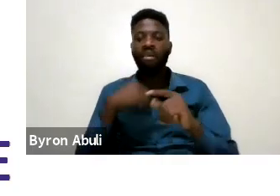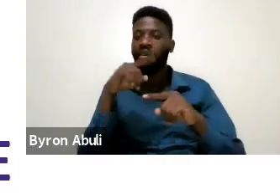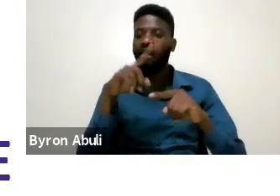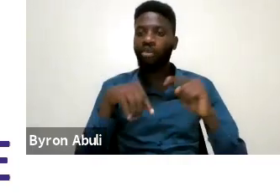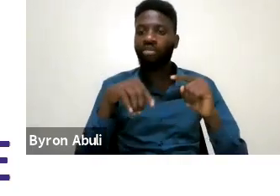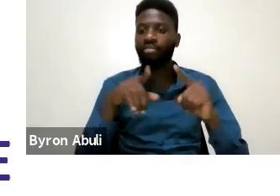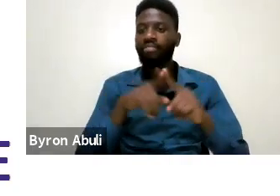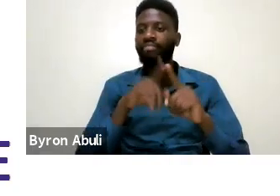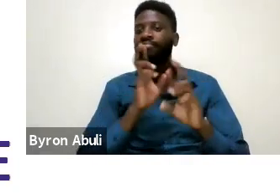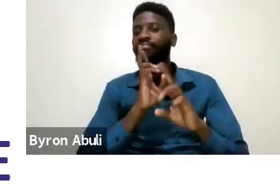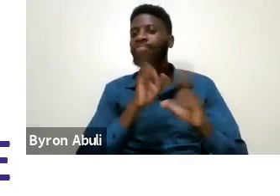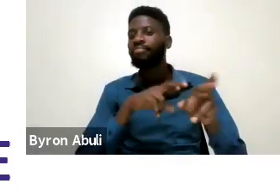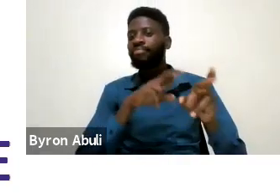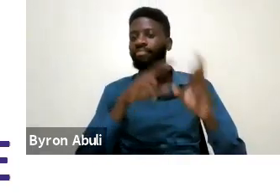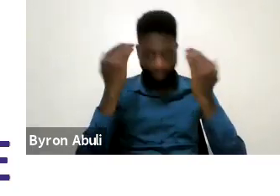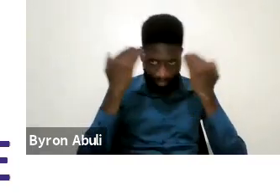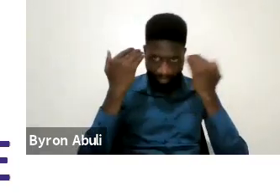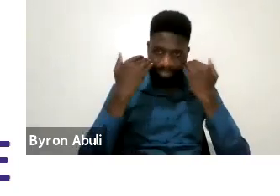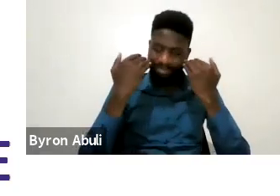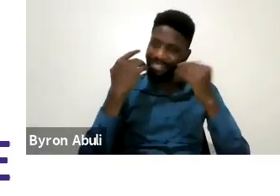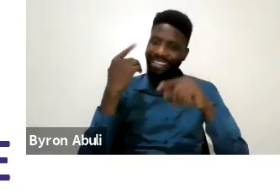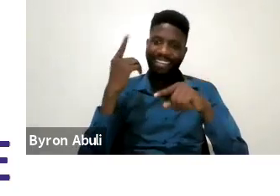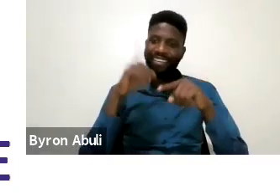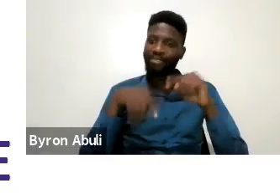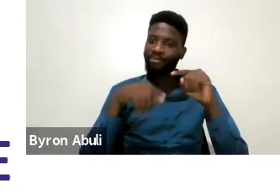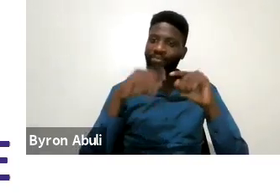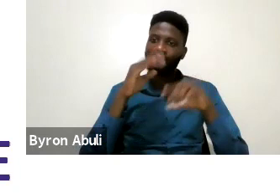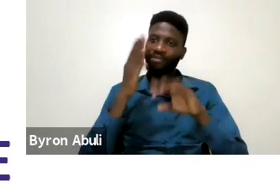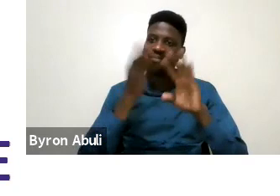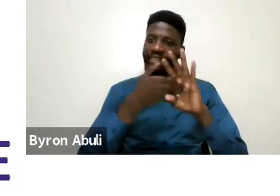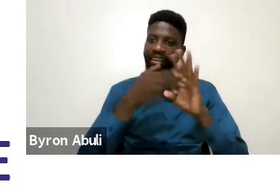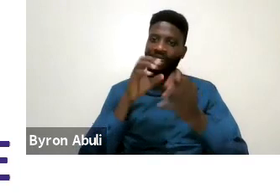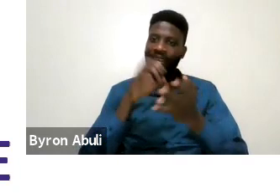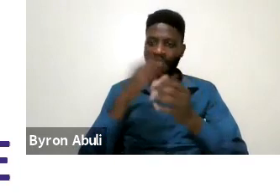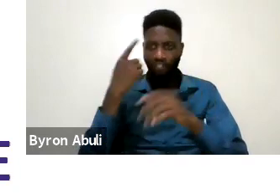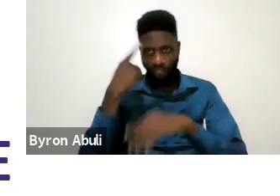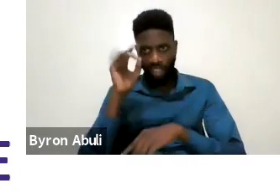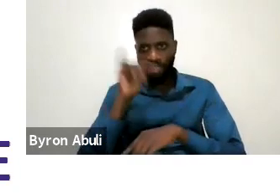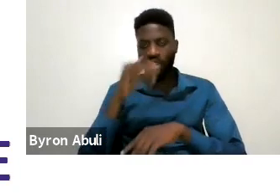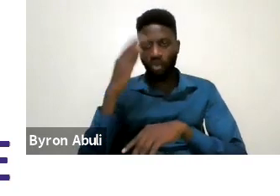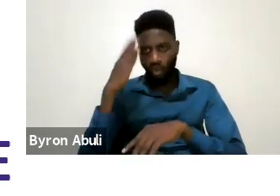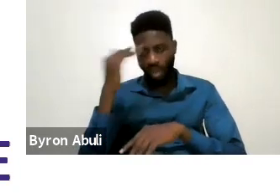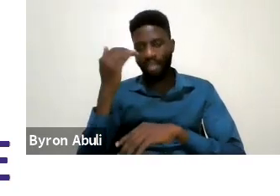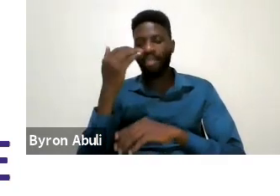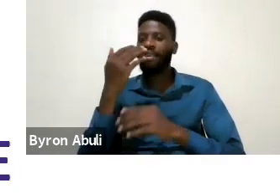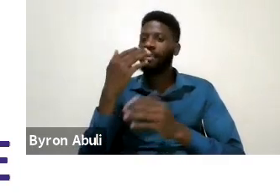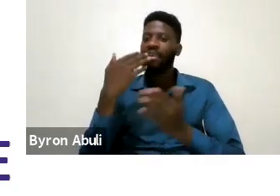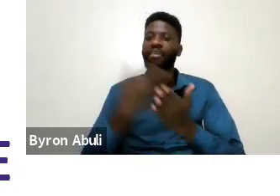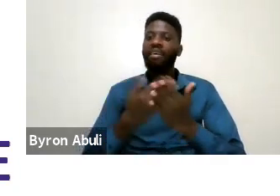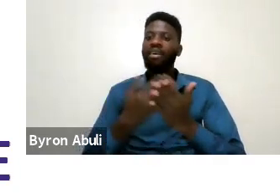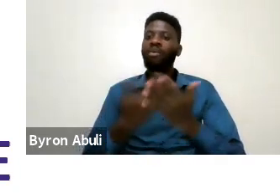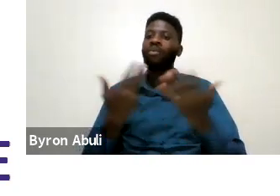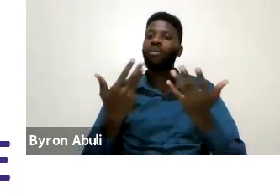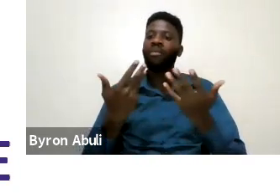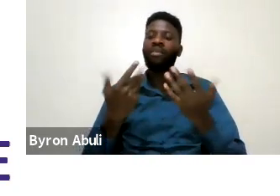to court. I can't sue them for this because there's no proof. So I just decided to say goodbye